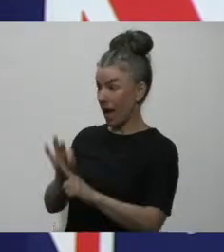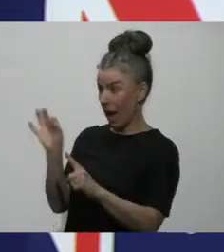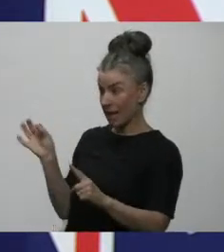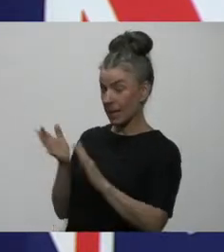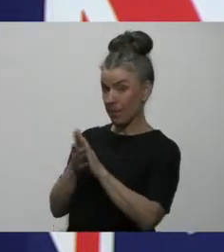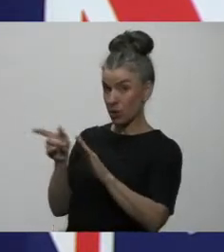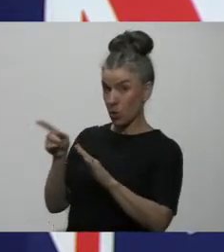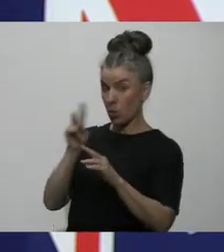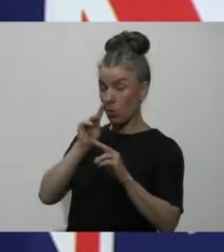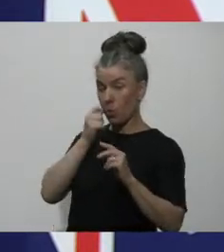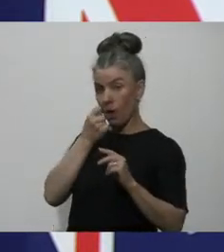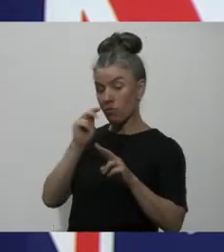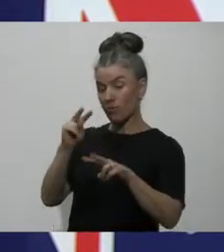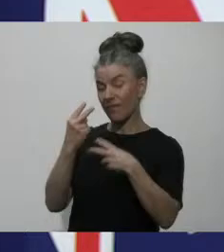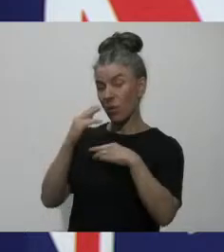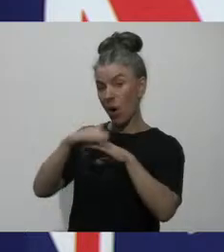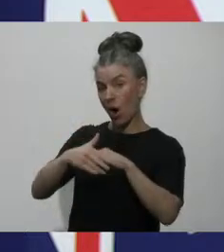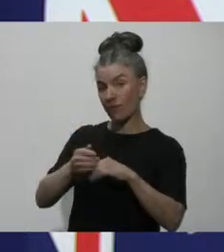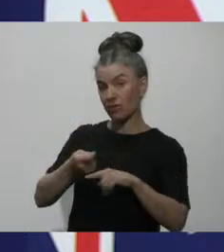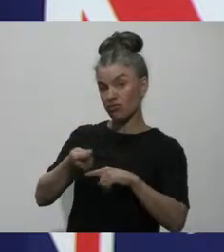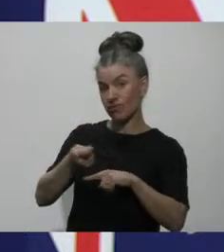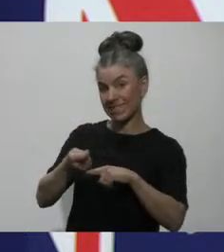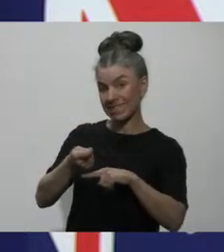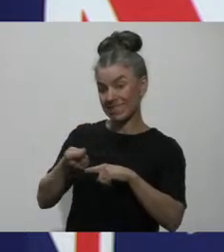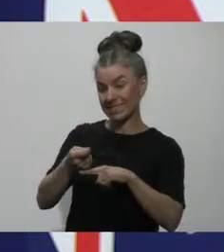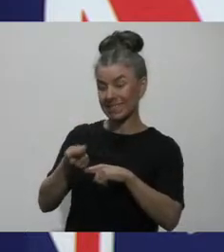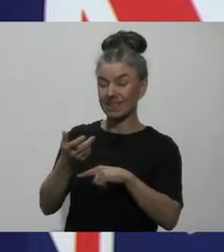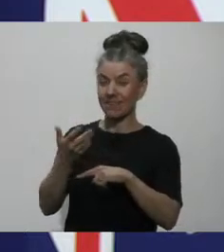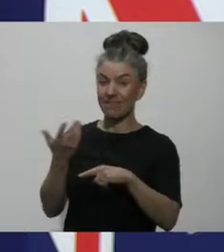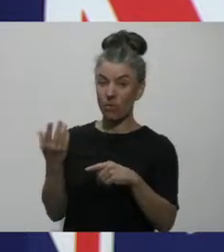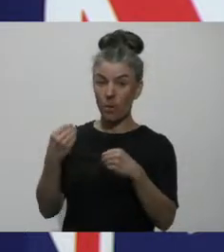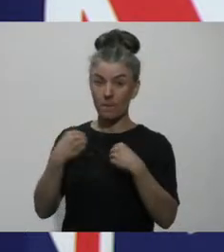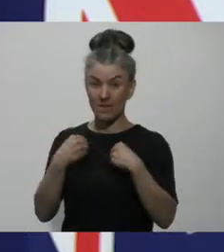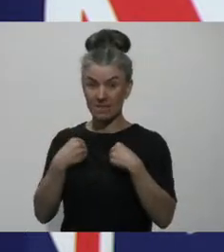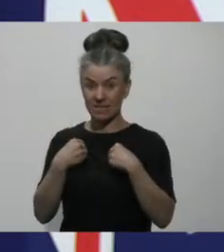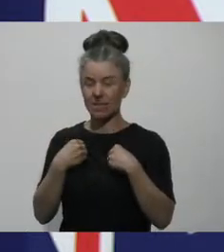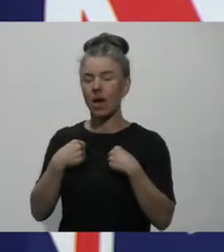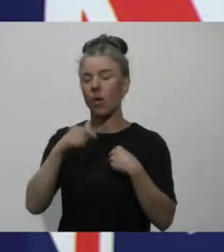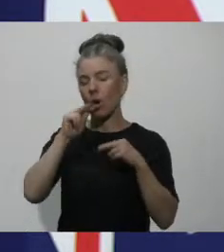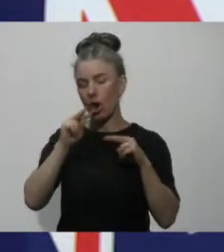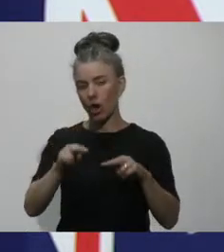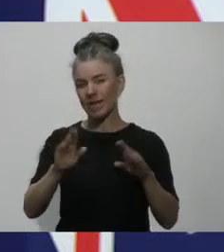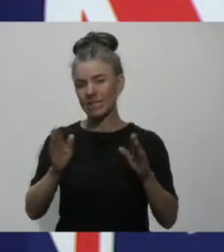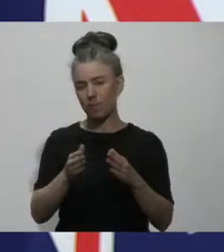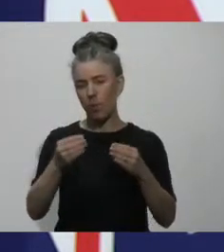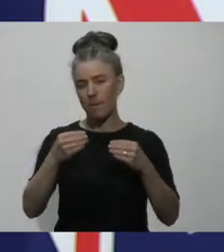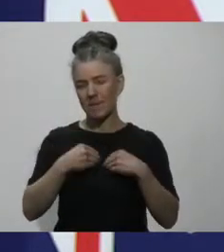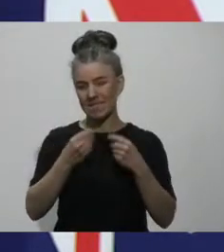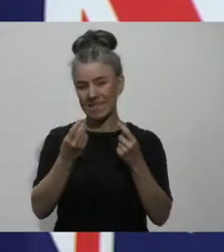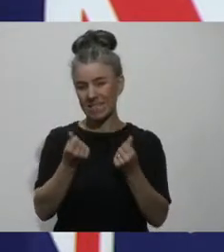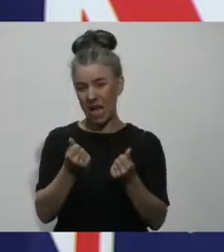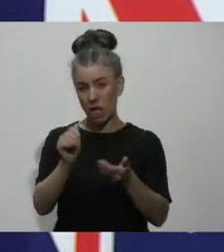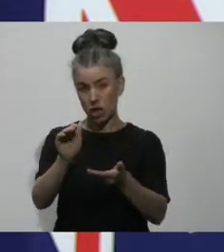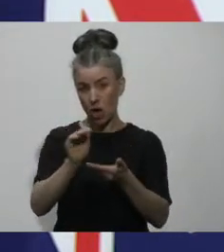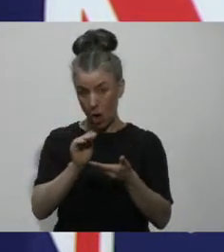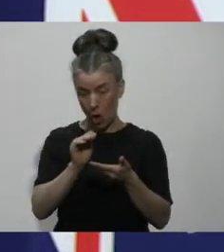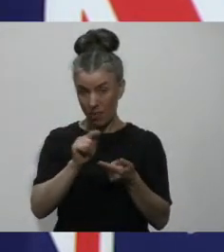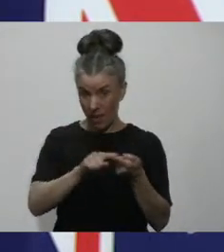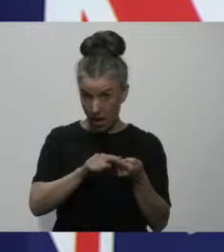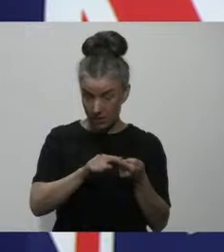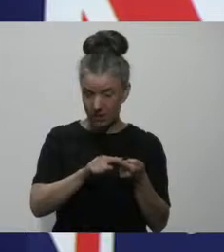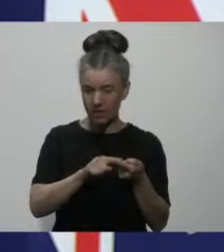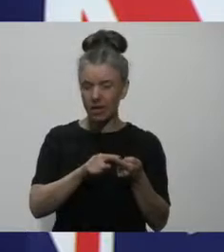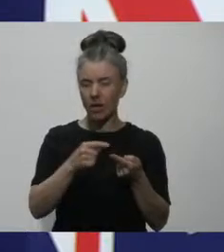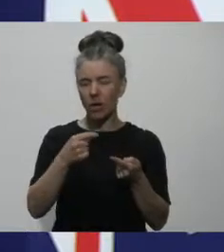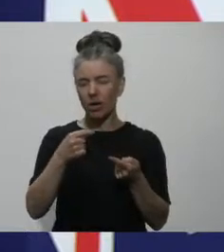at the schemes that we've got, such as the Small Business Cash Flow Loan Scheme, and obviously we can come back on that. But I'll just finish. What we thought was